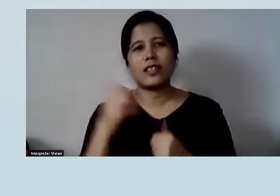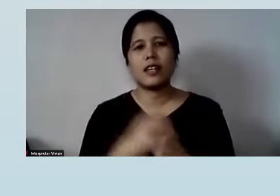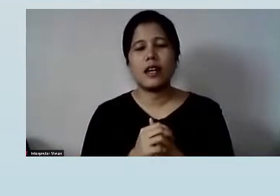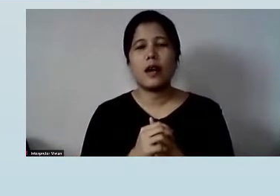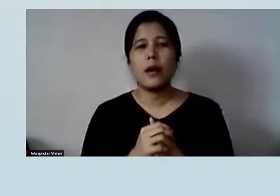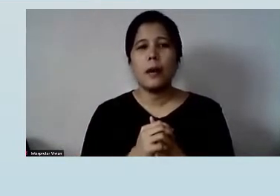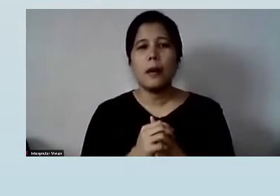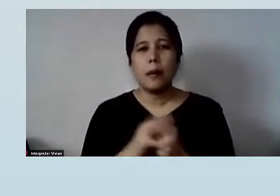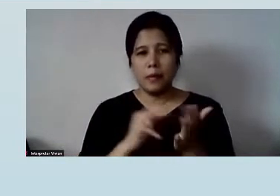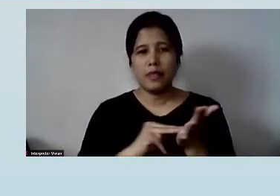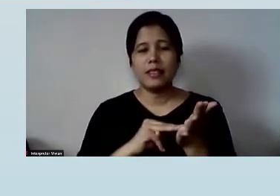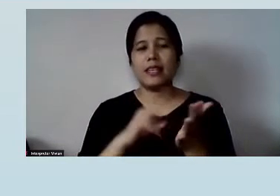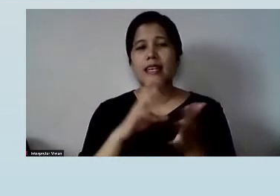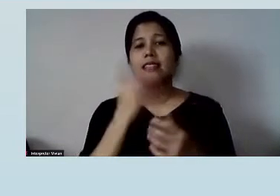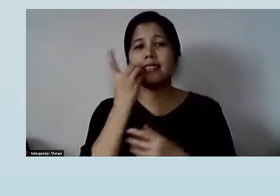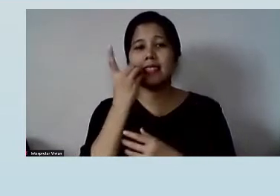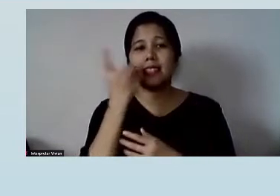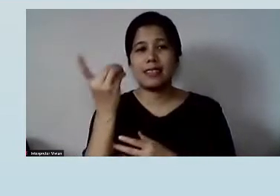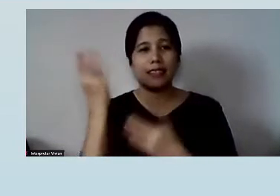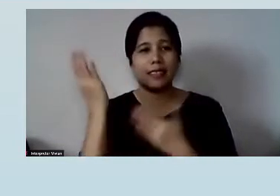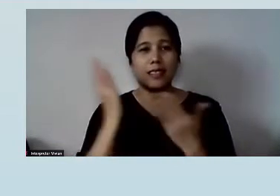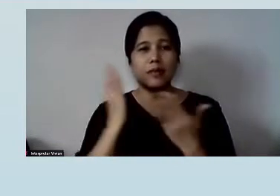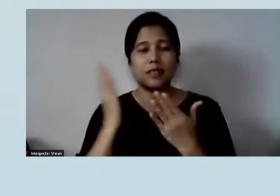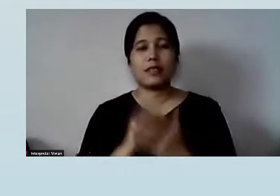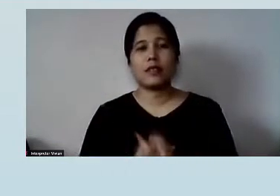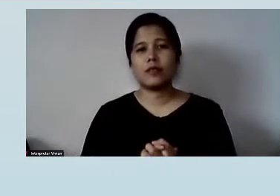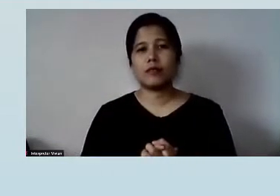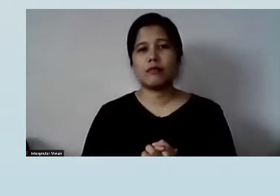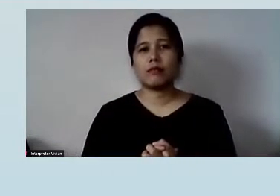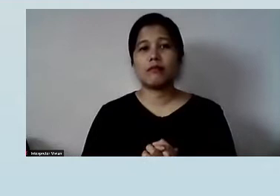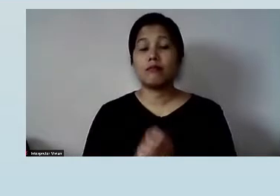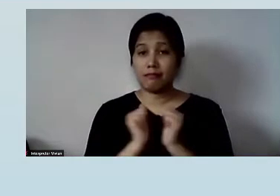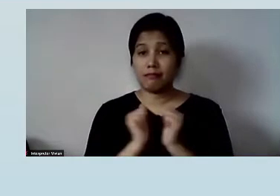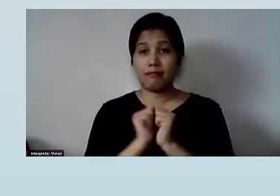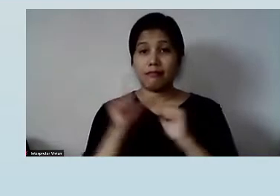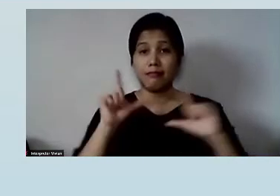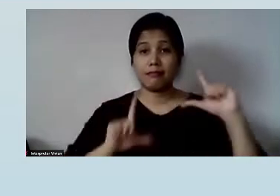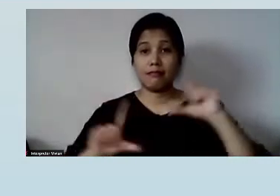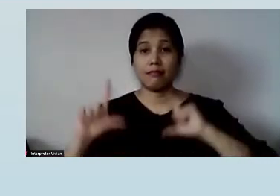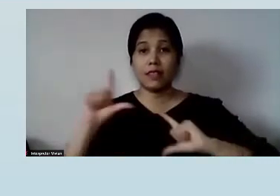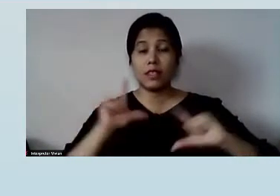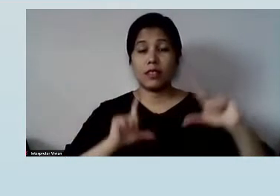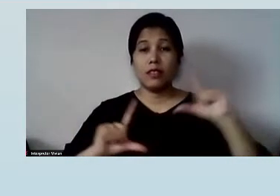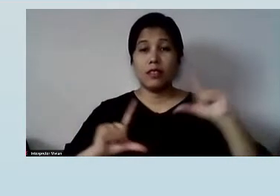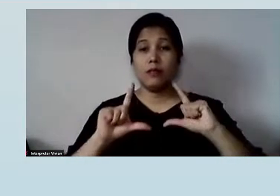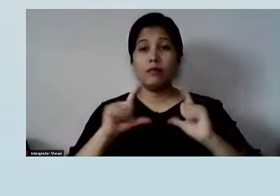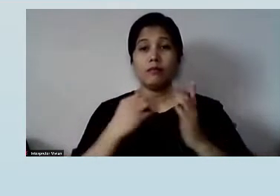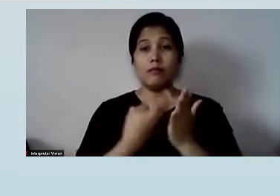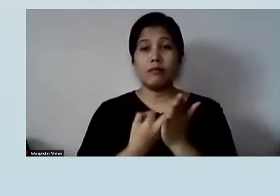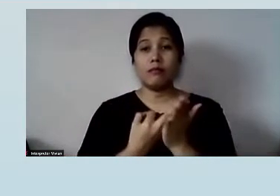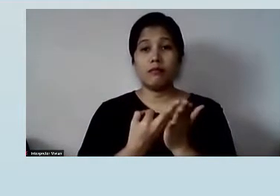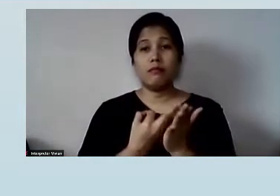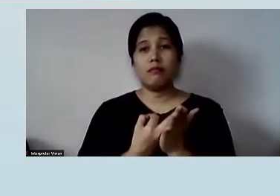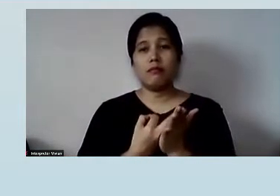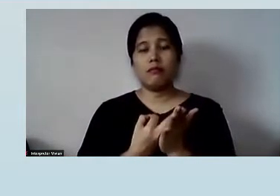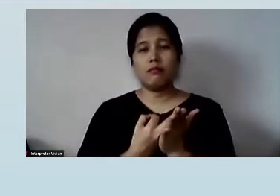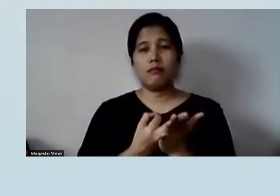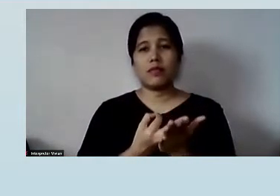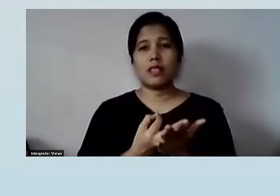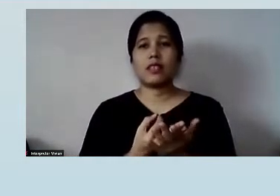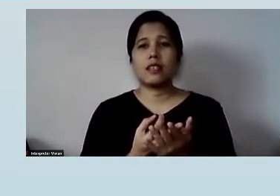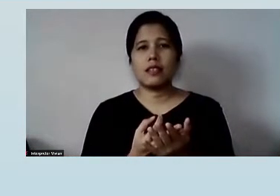and dental services including the sa mga laboratory fees naman, such as but not limited to